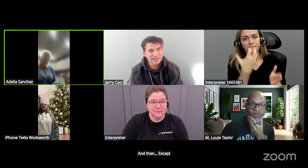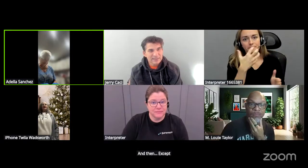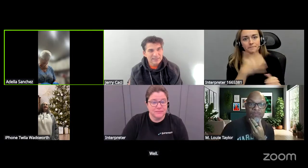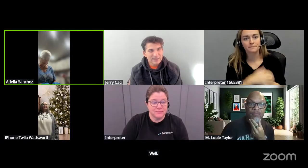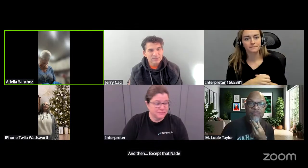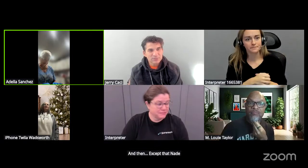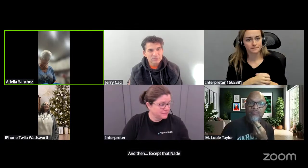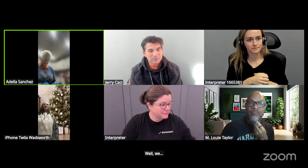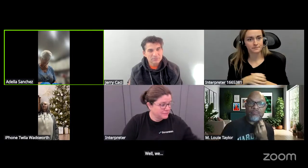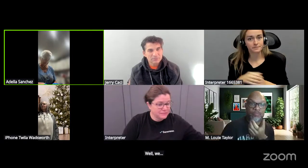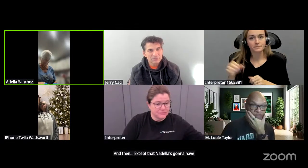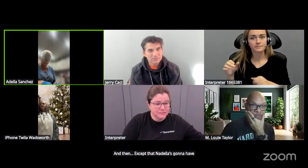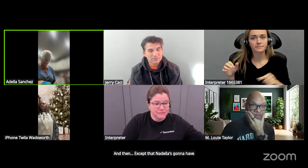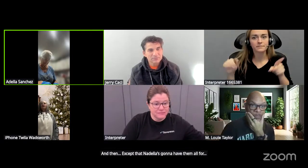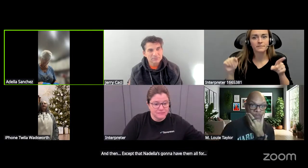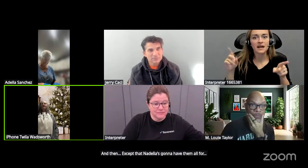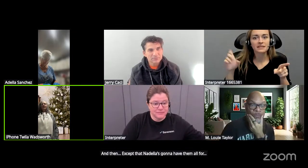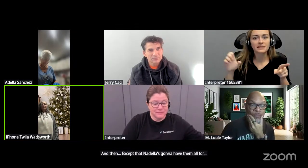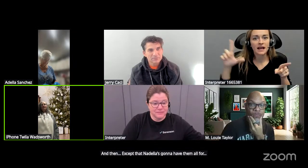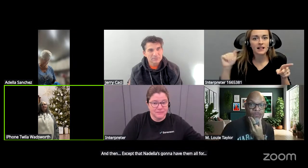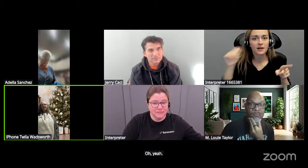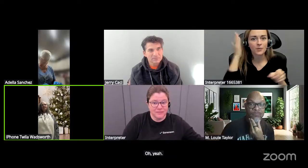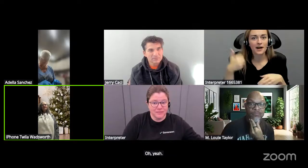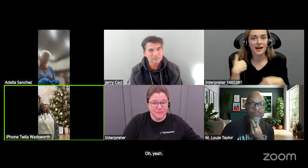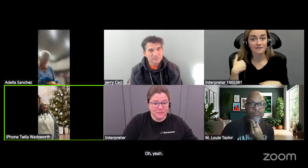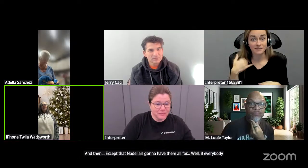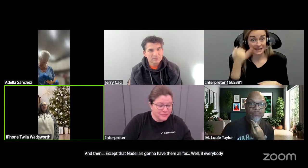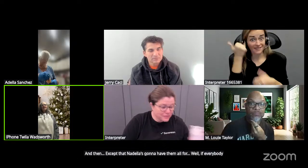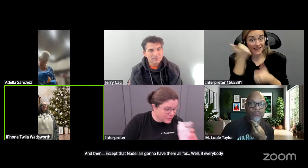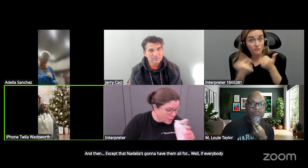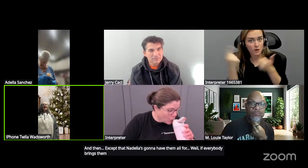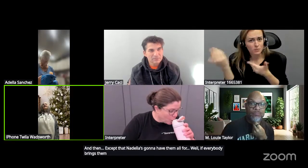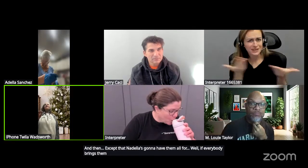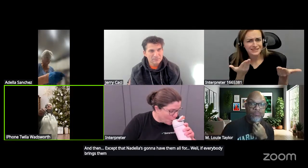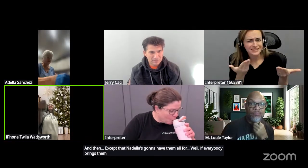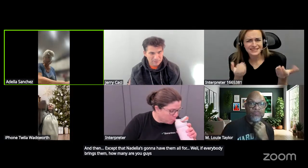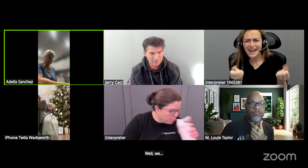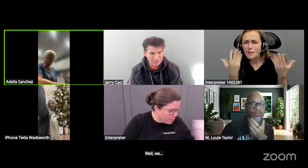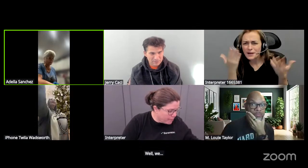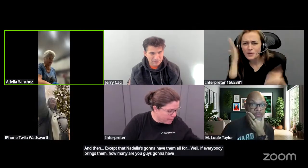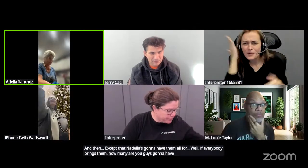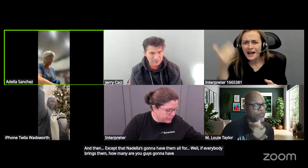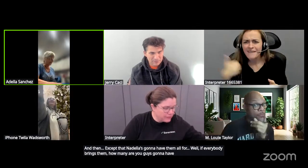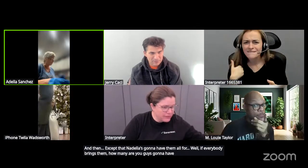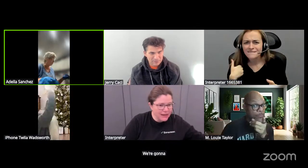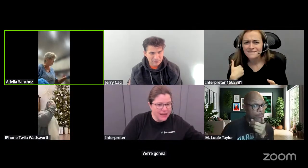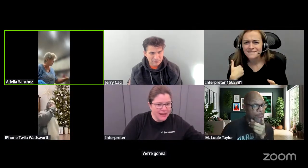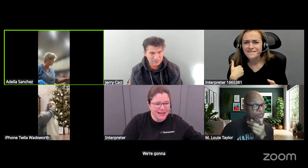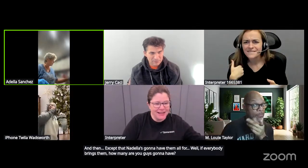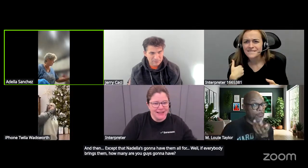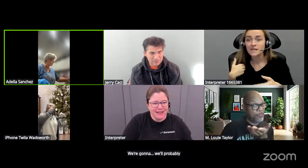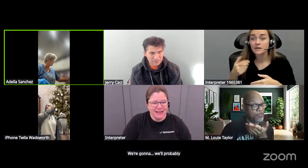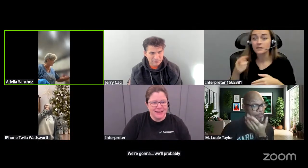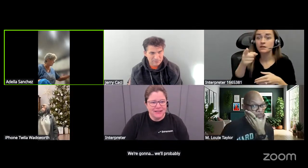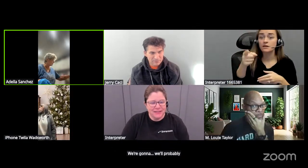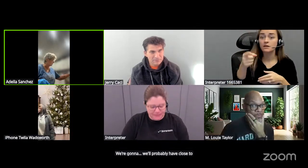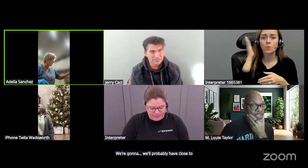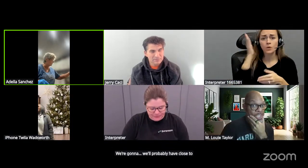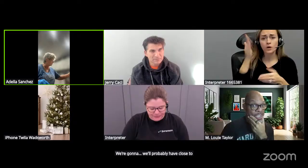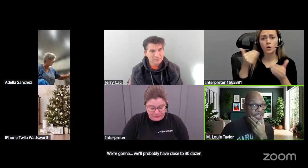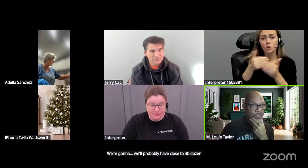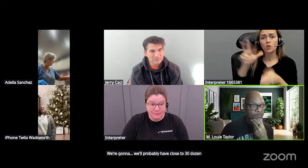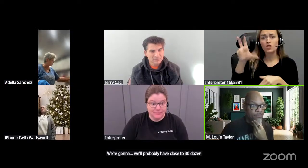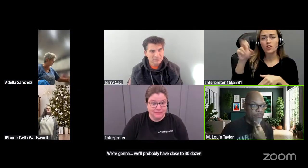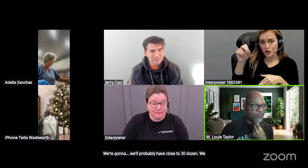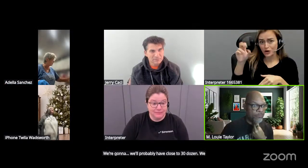Nadella's going to have them all for, well, if everybody brings them, how many you guys going to we'll have? probably have close to 30 dozen. We